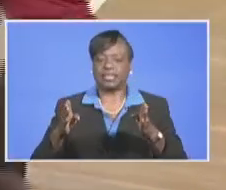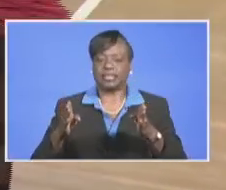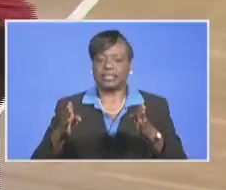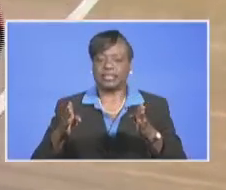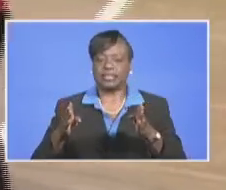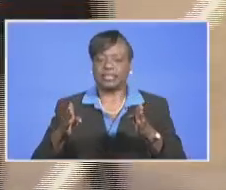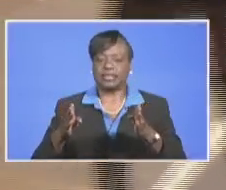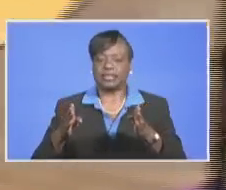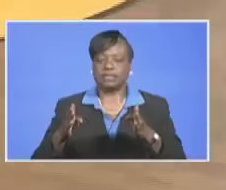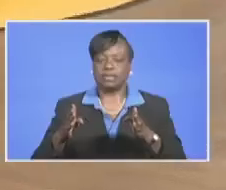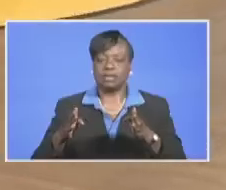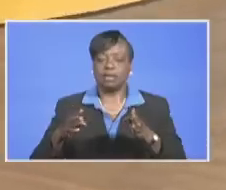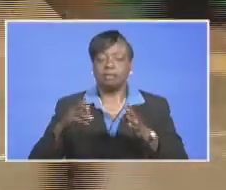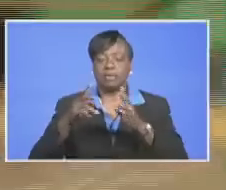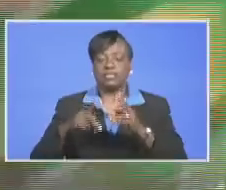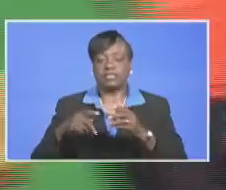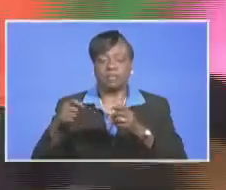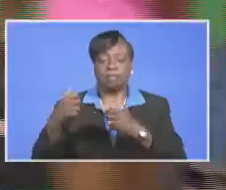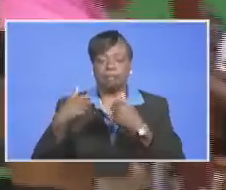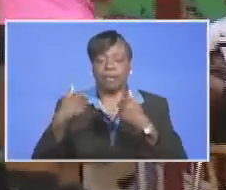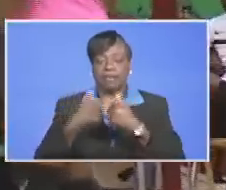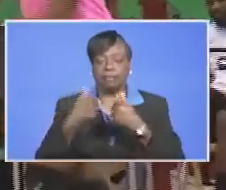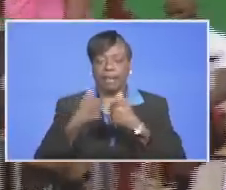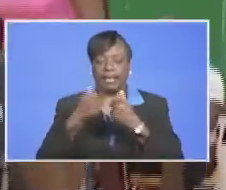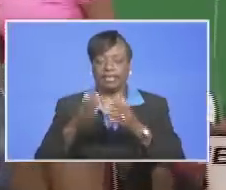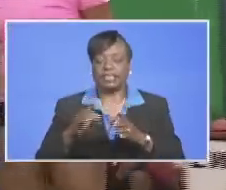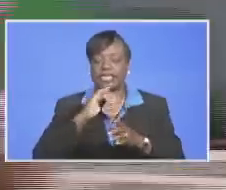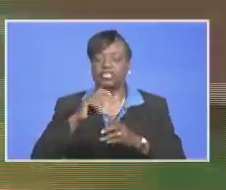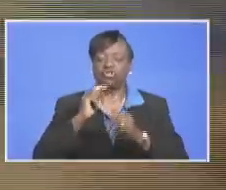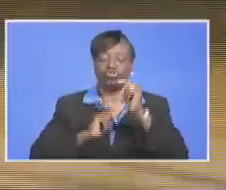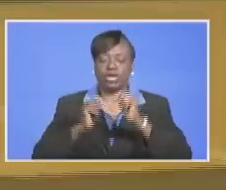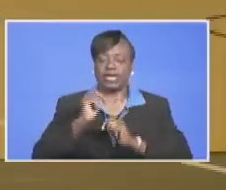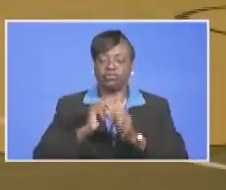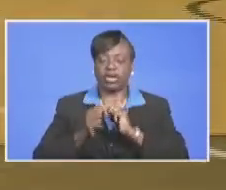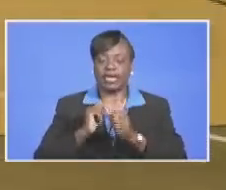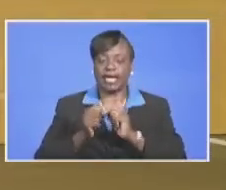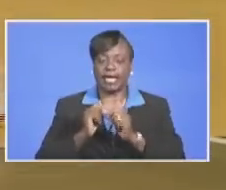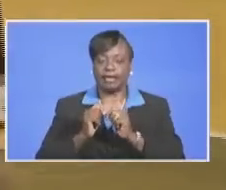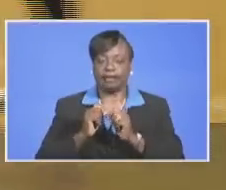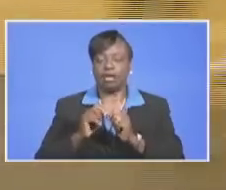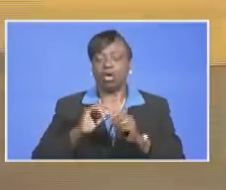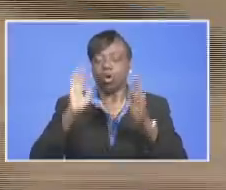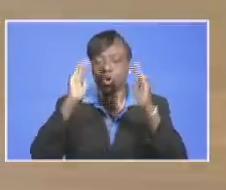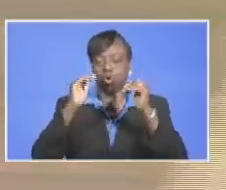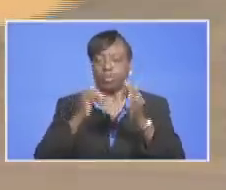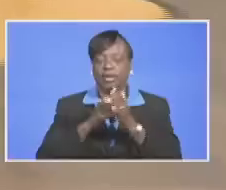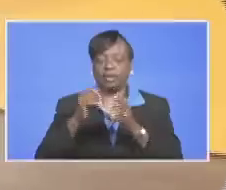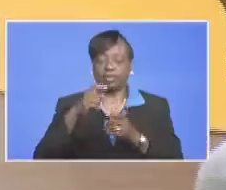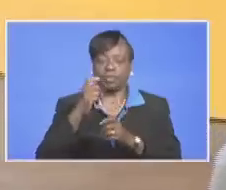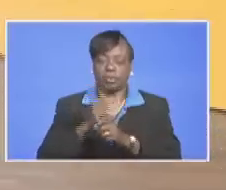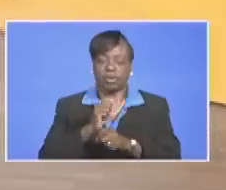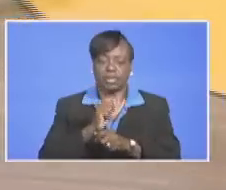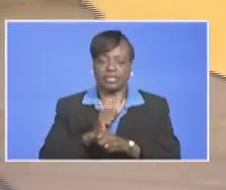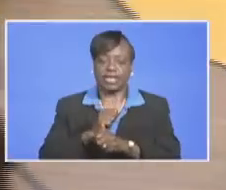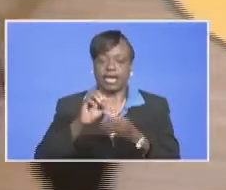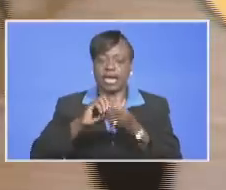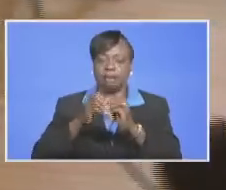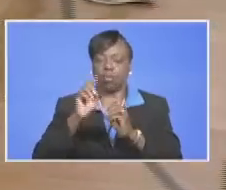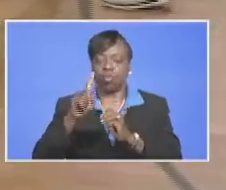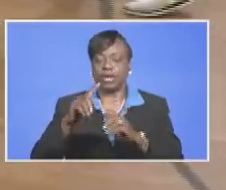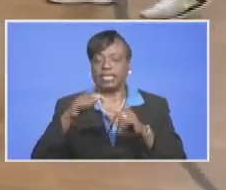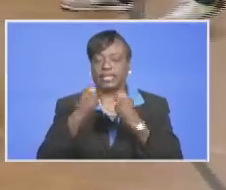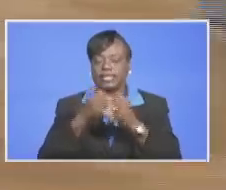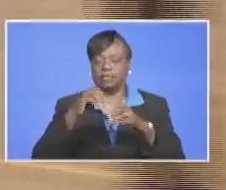is Trinidad. We always have a game plan against them, so hopefully this time around it works. They are the #1 team in the